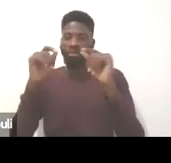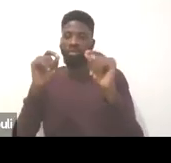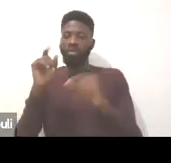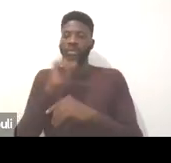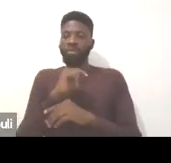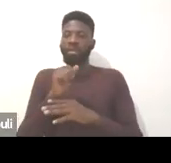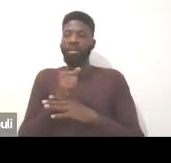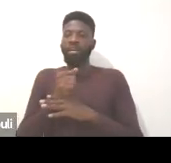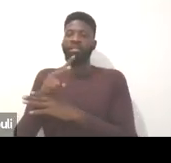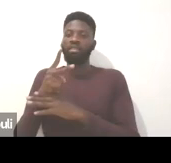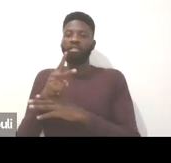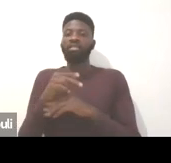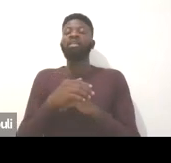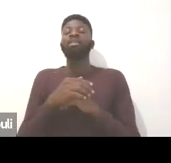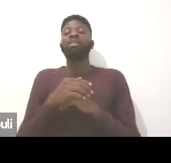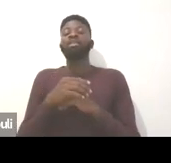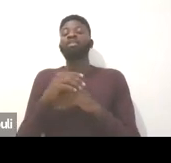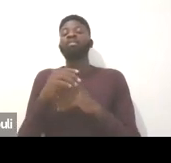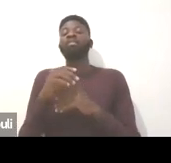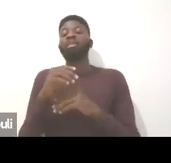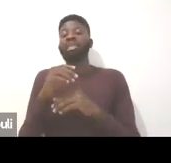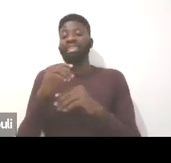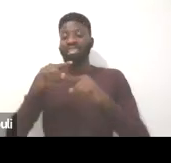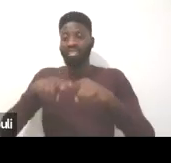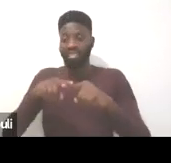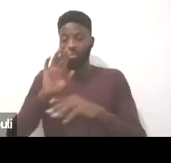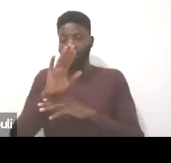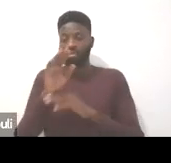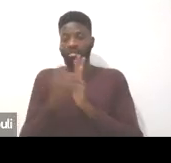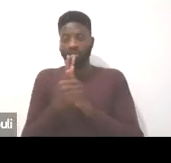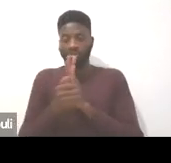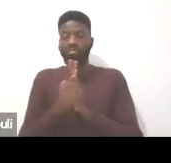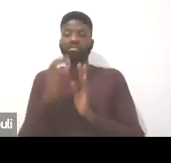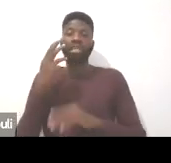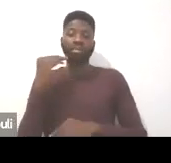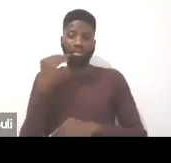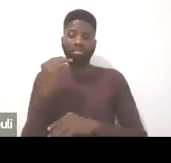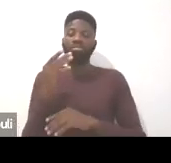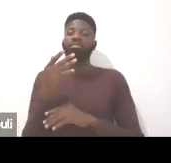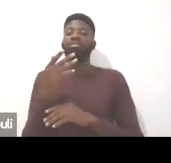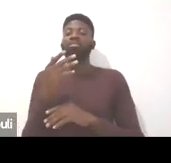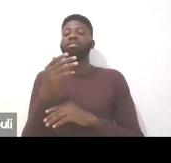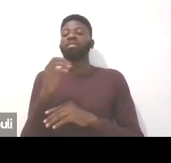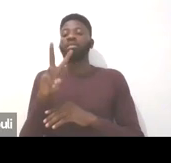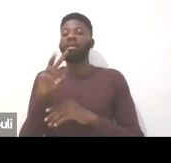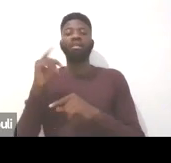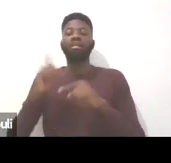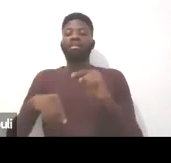depending on your skill set or your experience, either CV cannot be too lengthy or